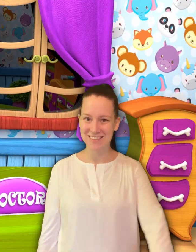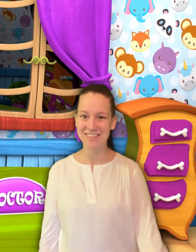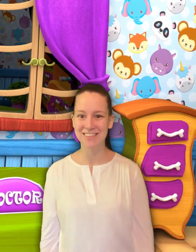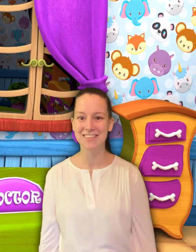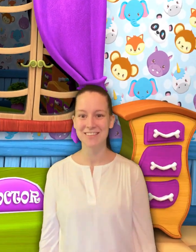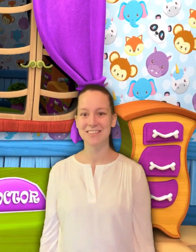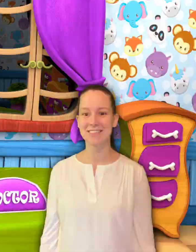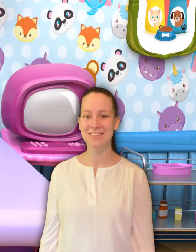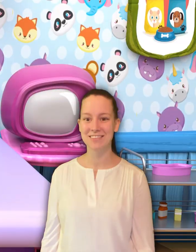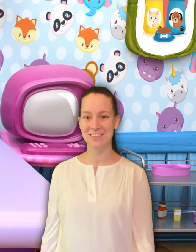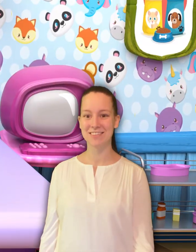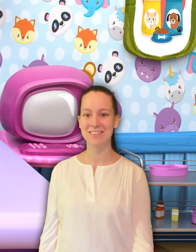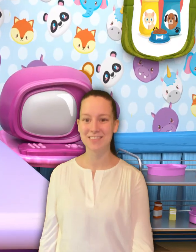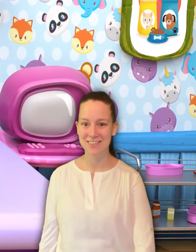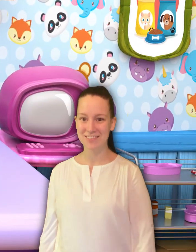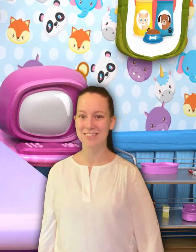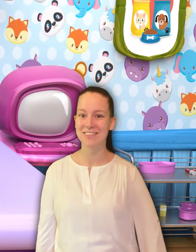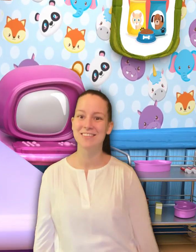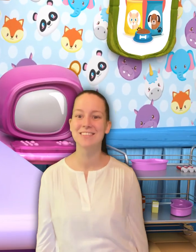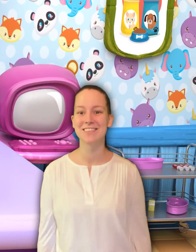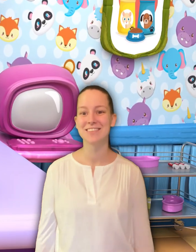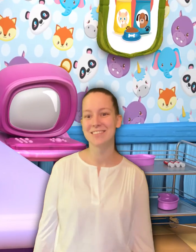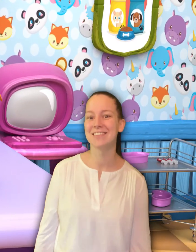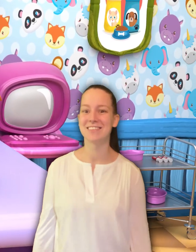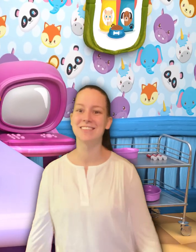puppy foreign